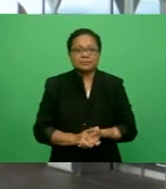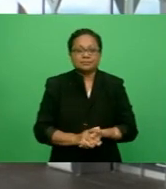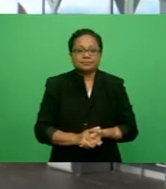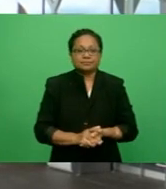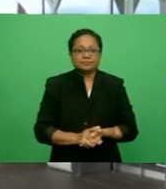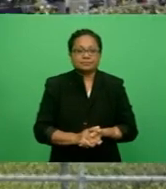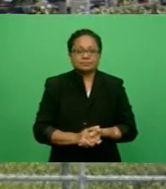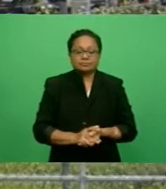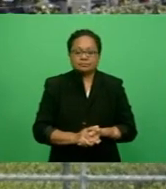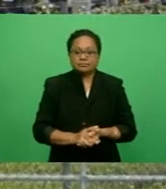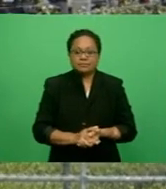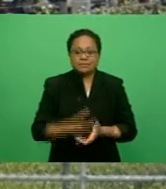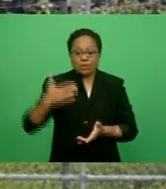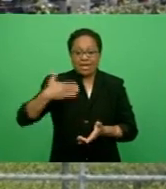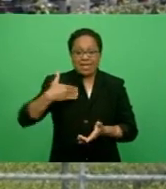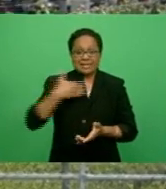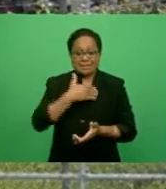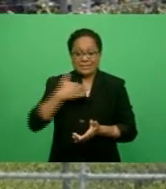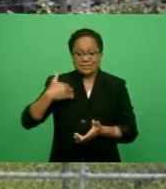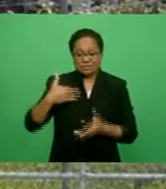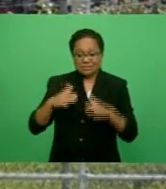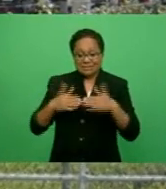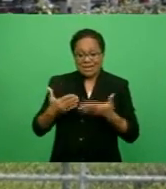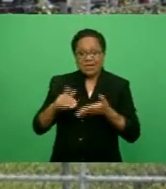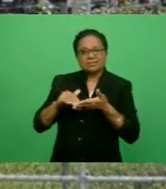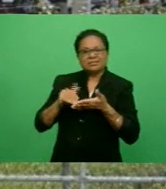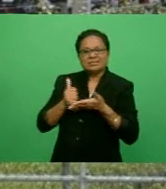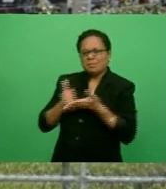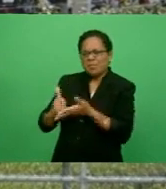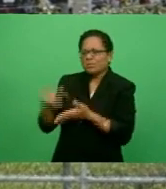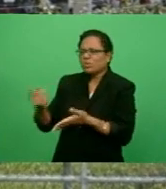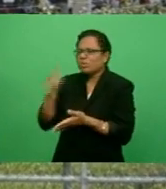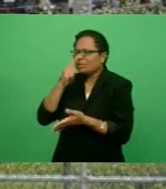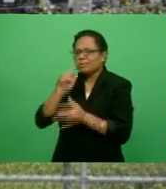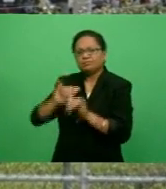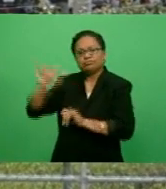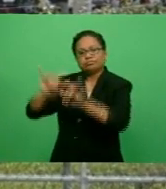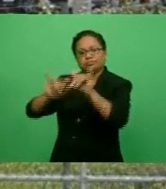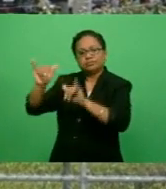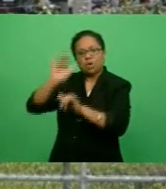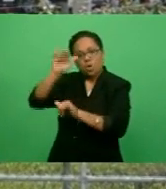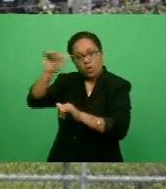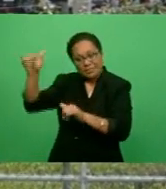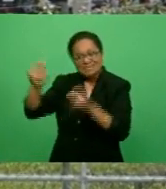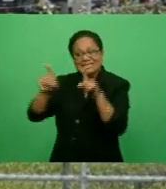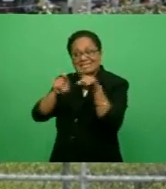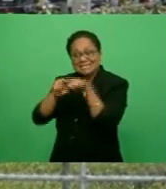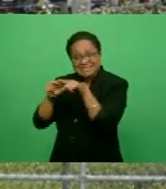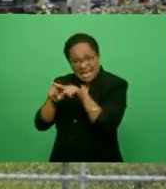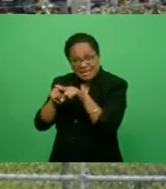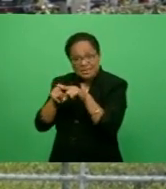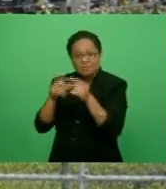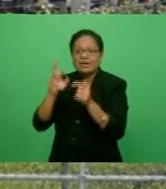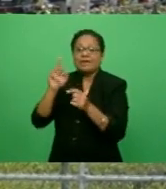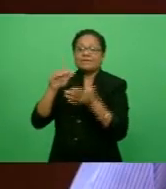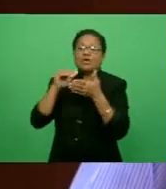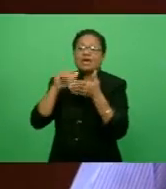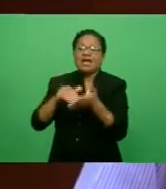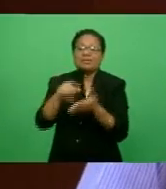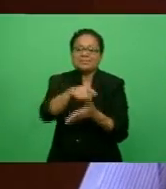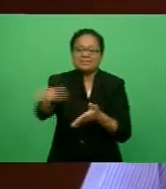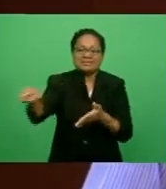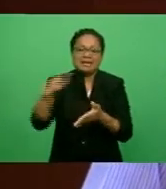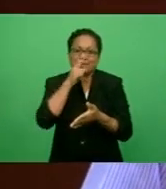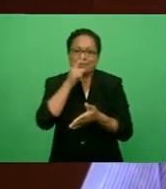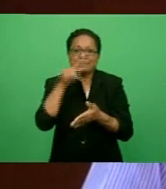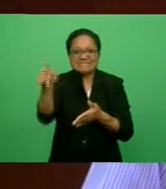time, the health ministry is supporting those traveling back to their home countries, as well as assisting our sister countries in the Pacific. And